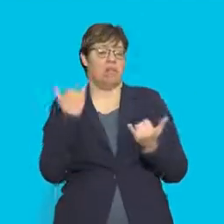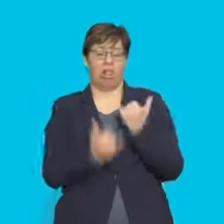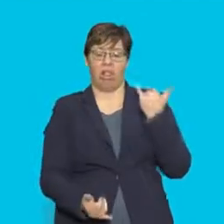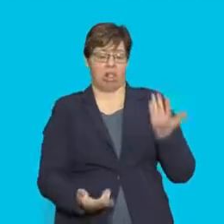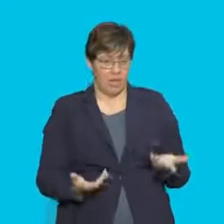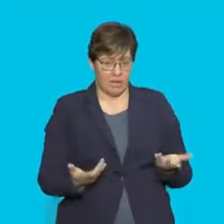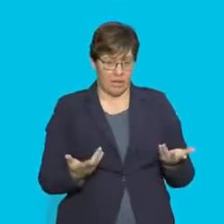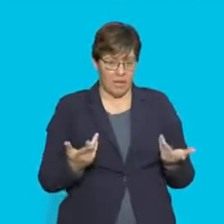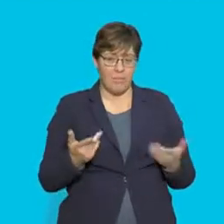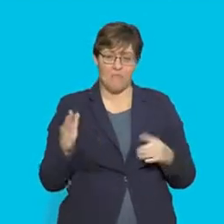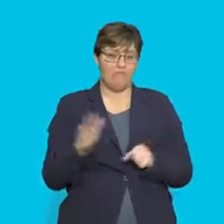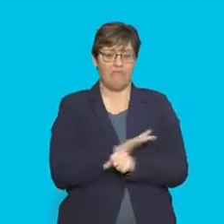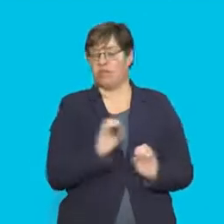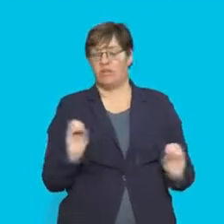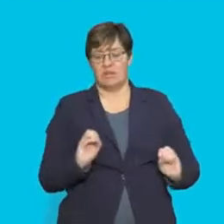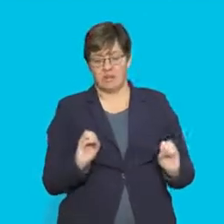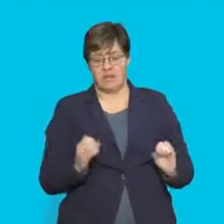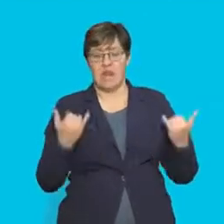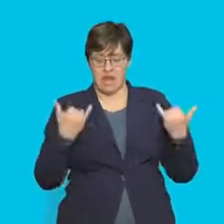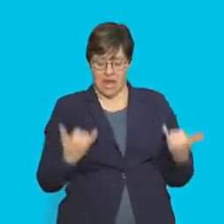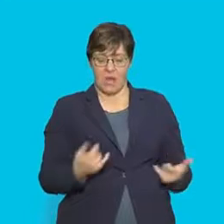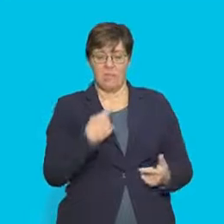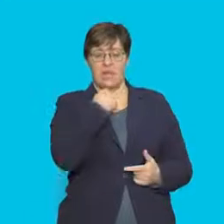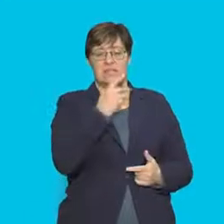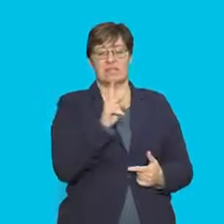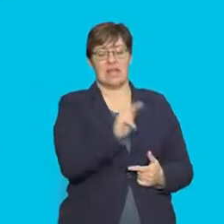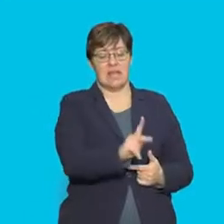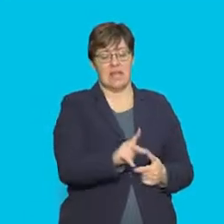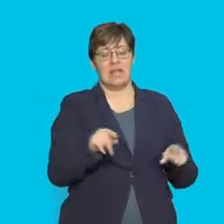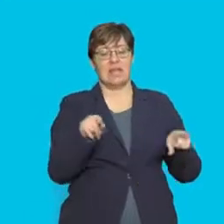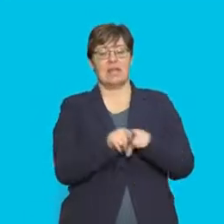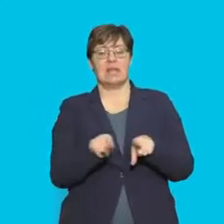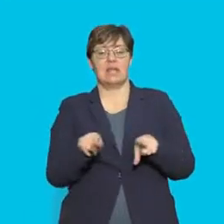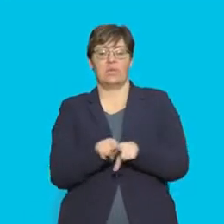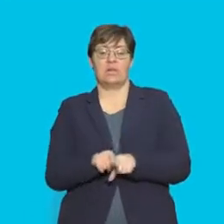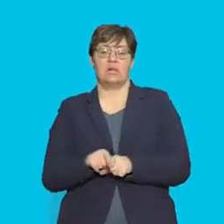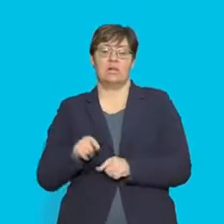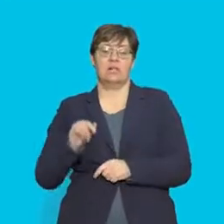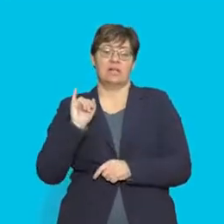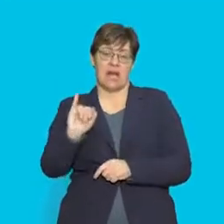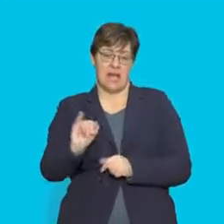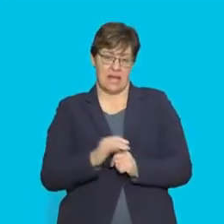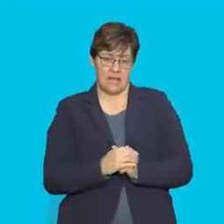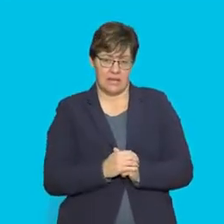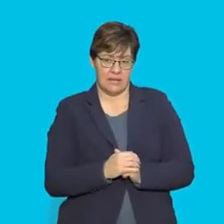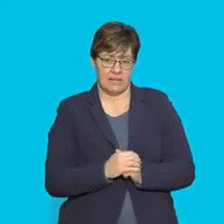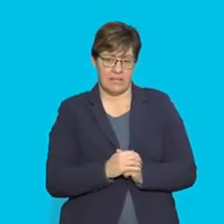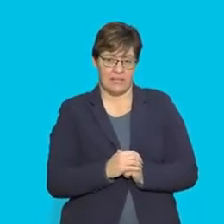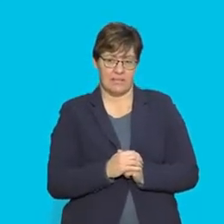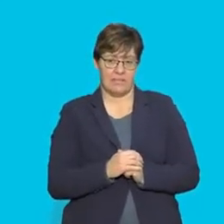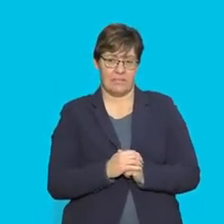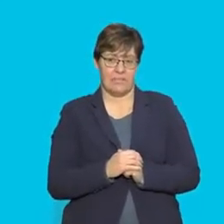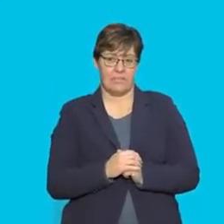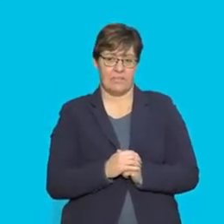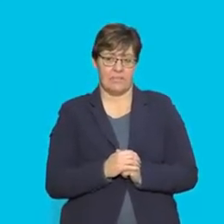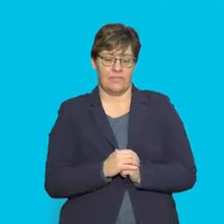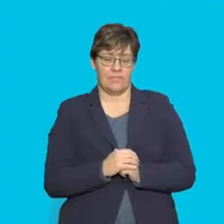be incomplete. Then I can now say safely K is equals